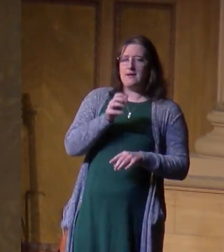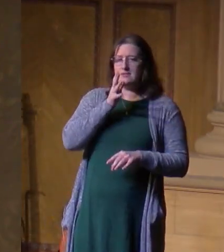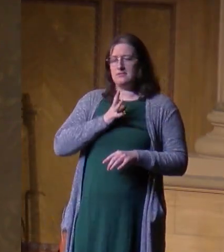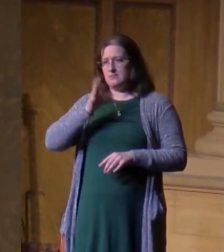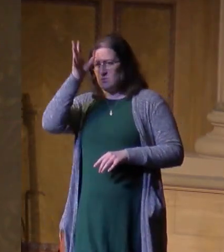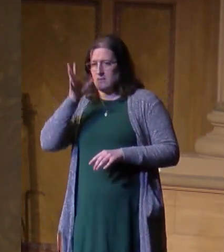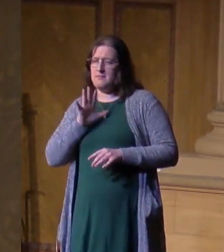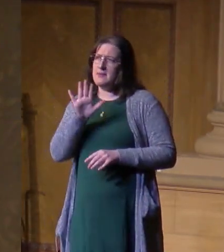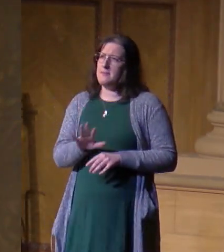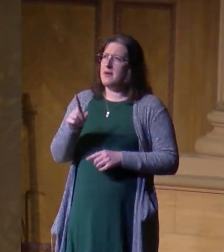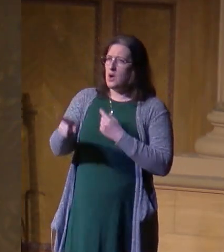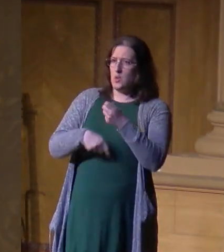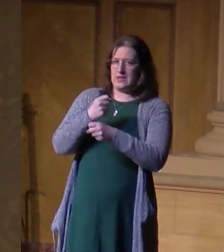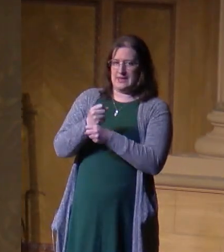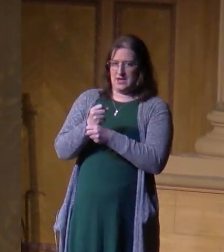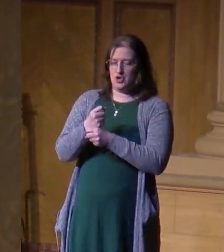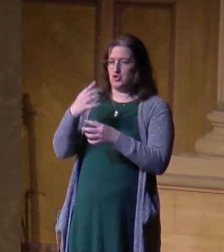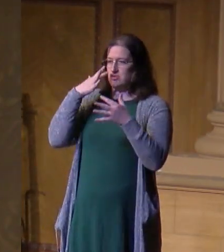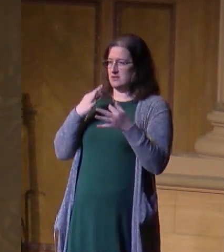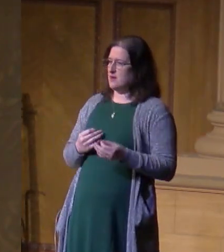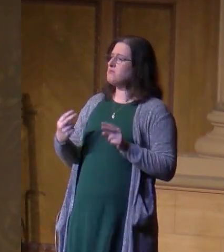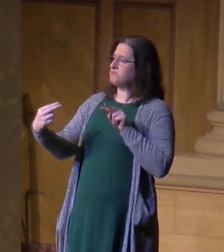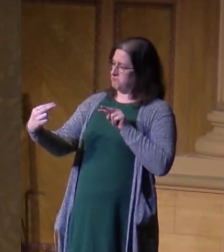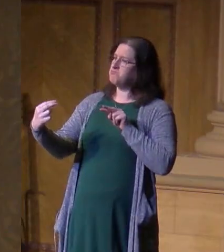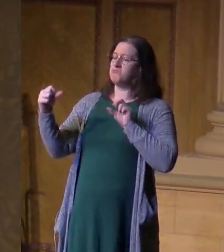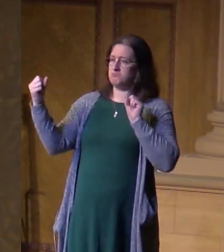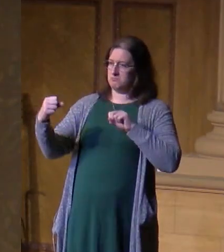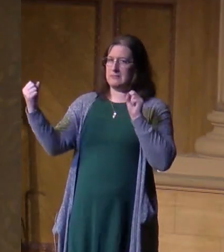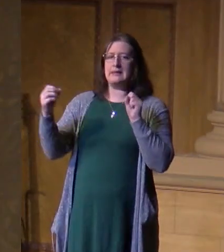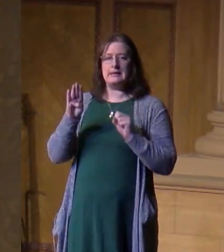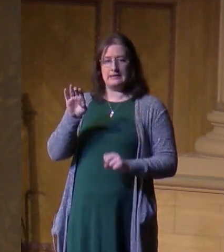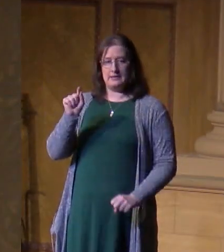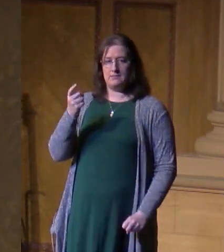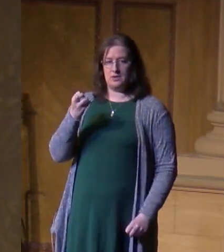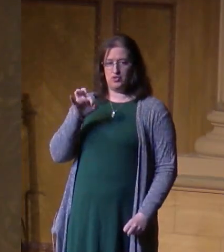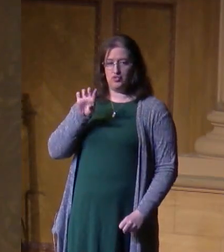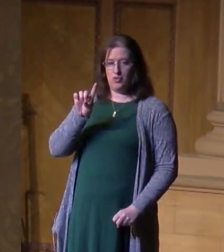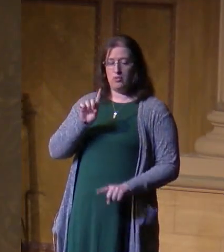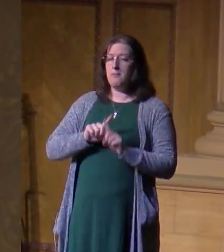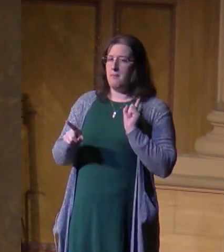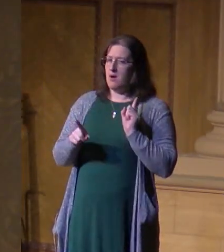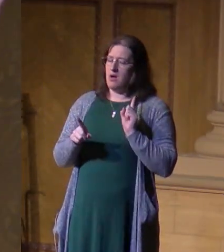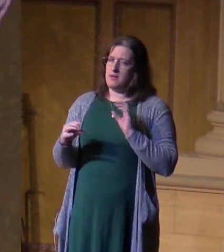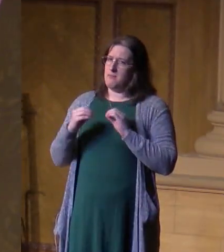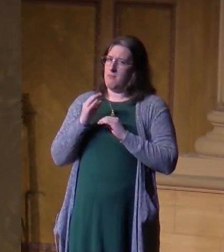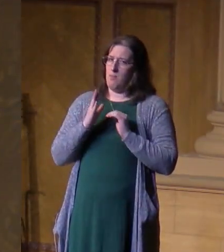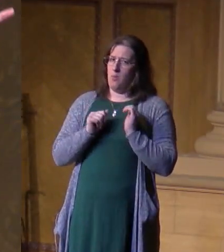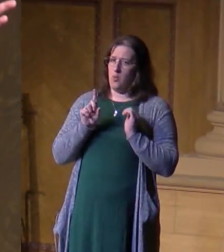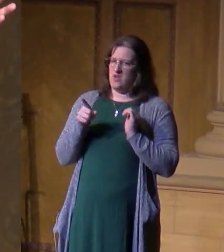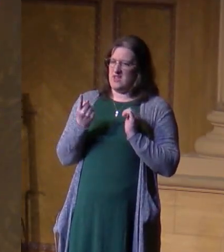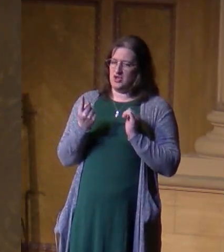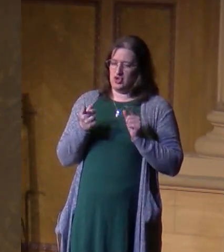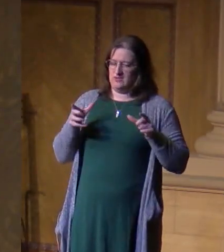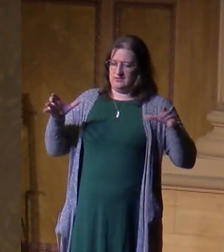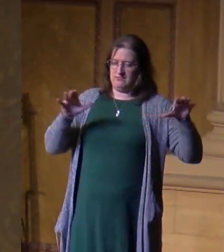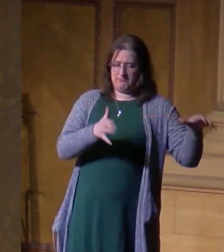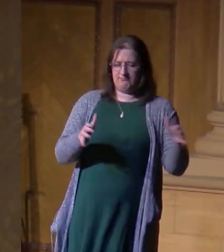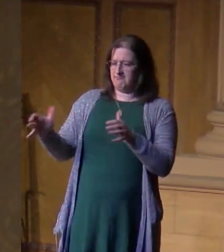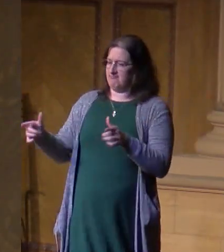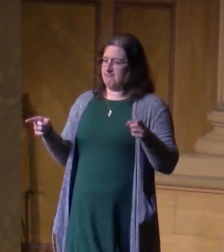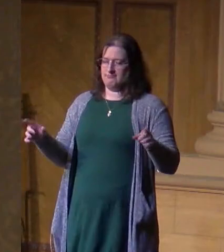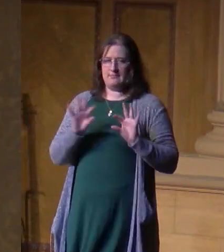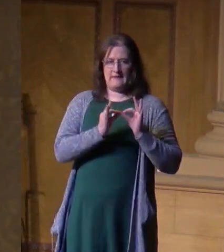lasted about a year or so, but it was viewed as much more than just two people or two families that have intentions